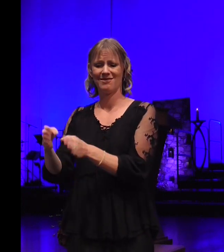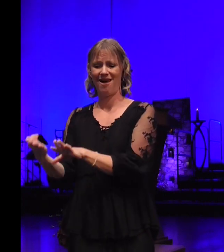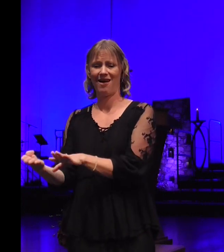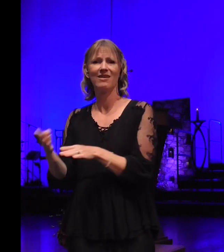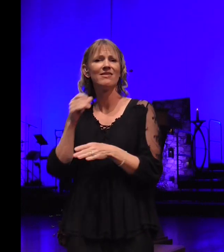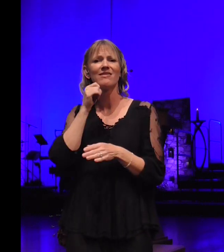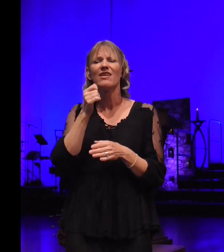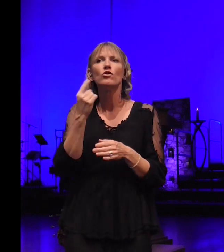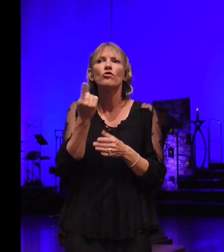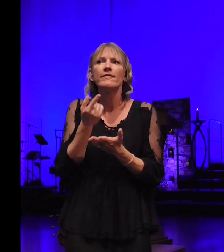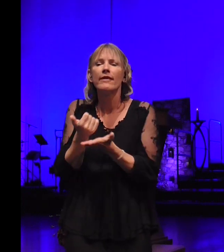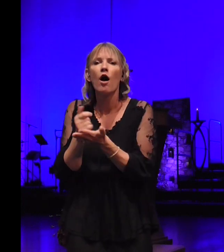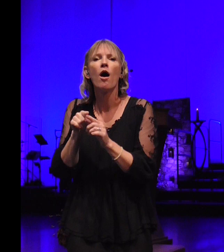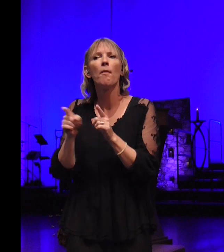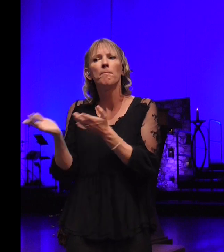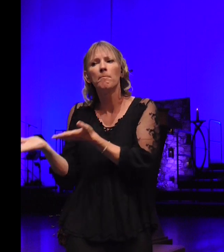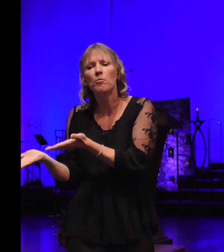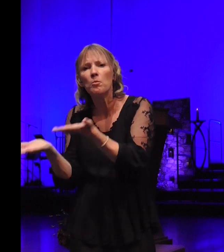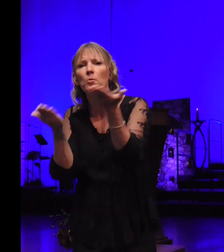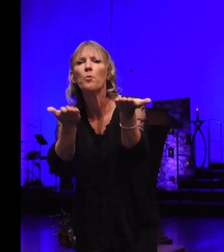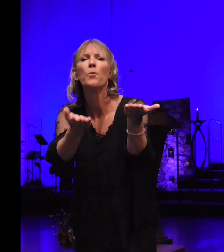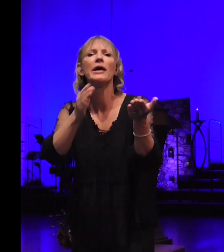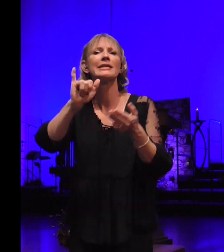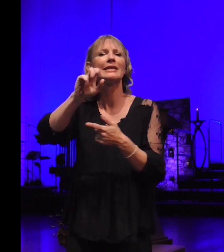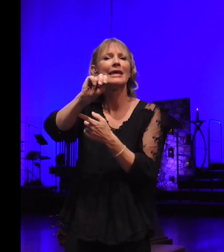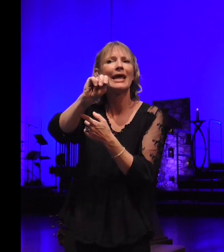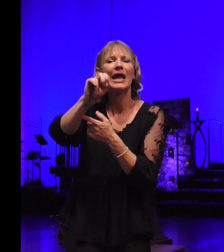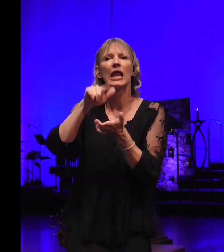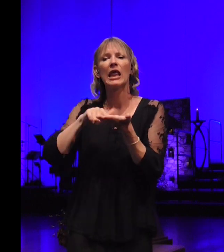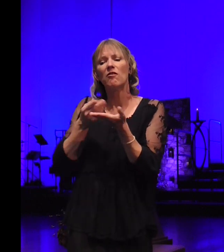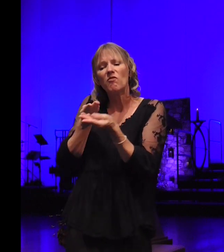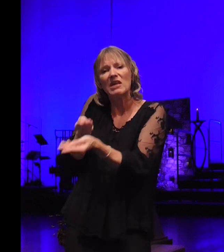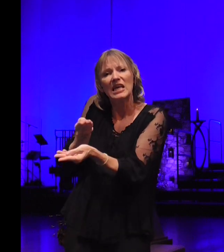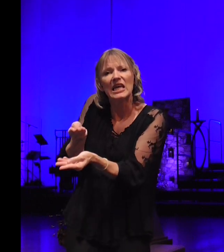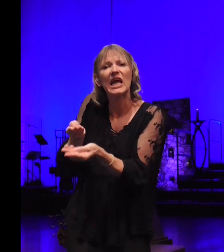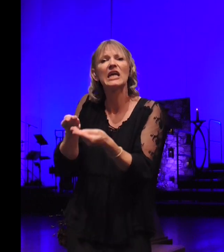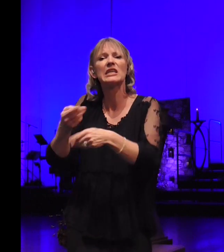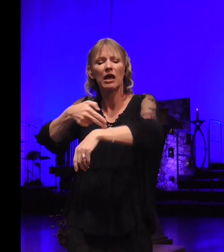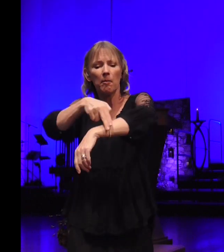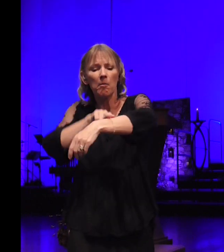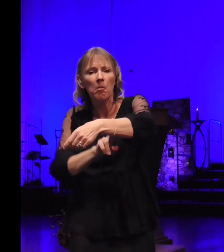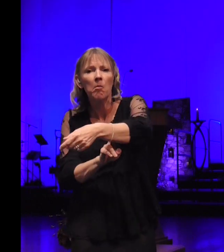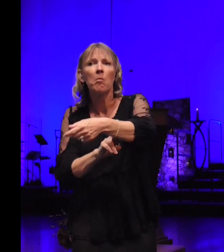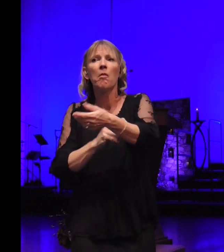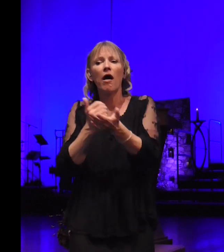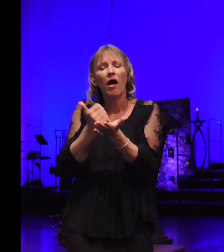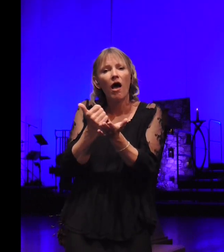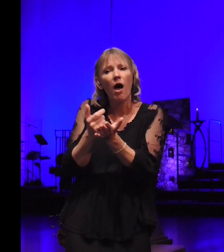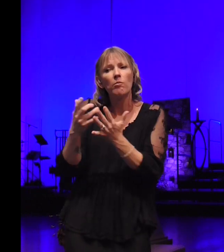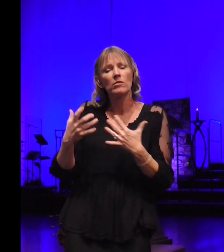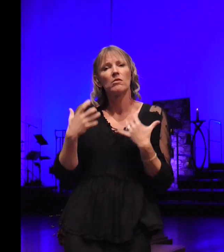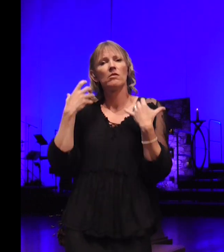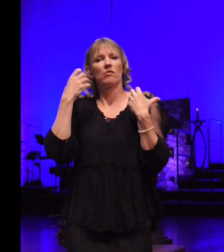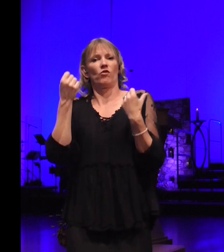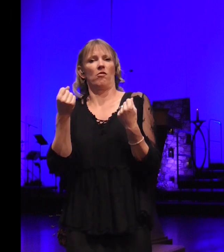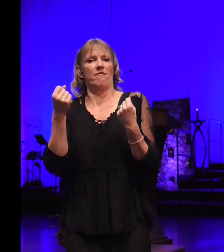help him, he takes him to an inn and feeds him and bandages him and helps to make him